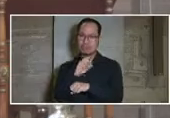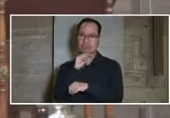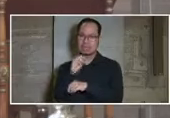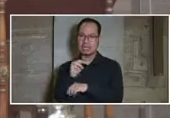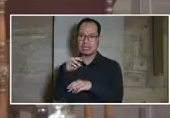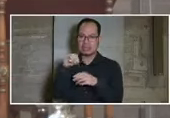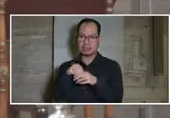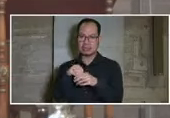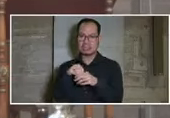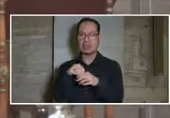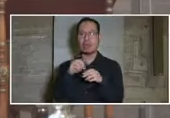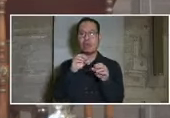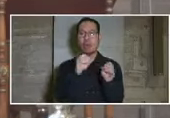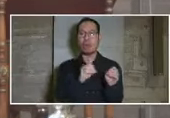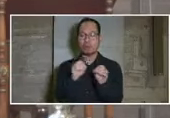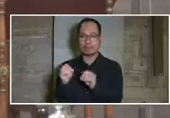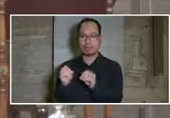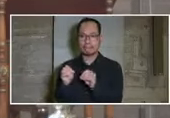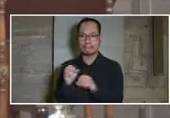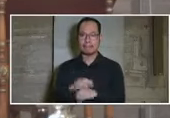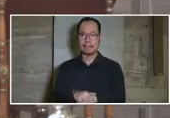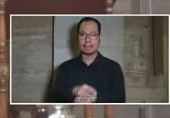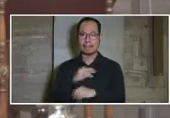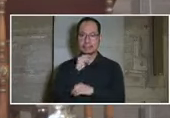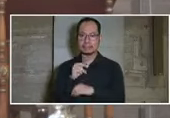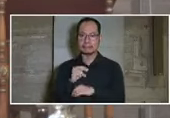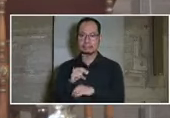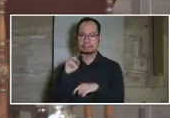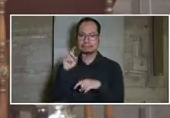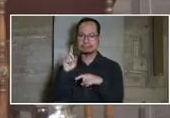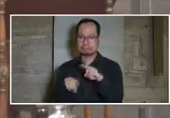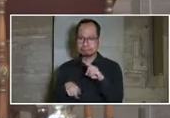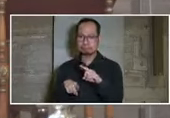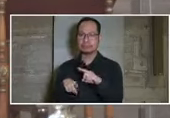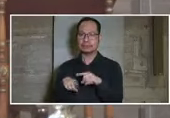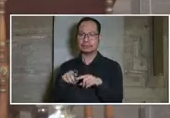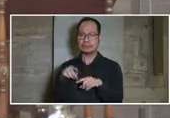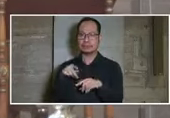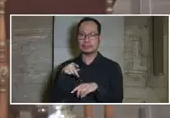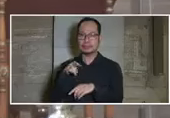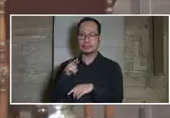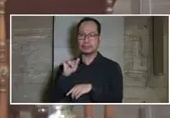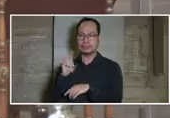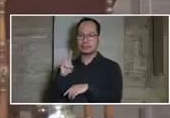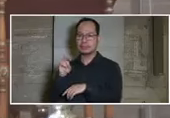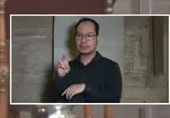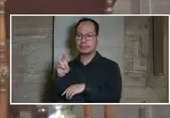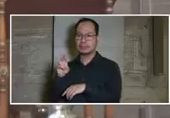order. I can't even be productive until now.